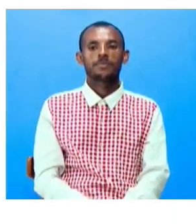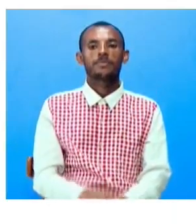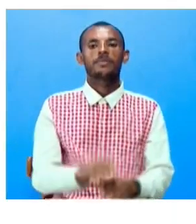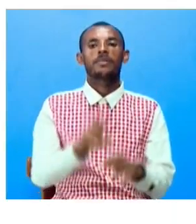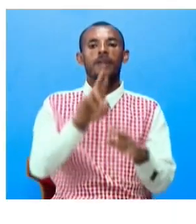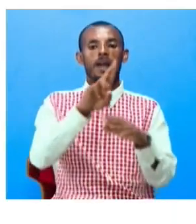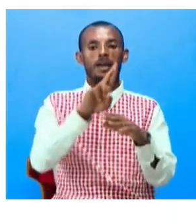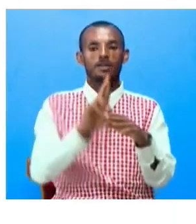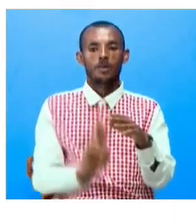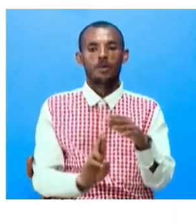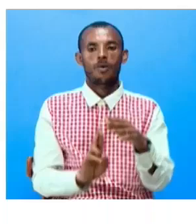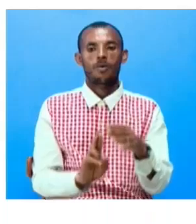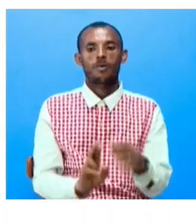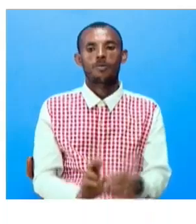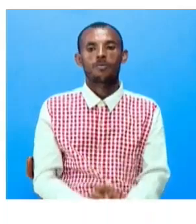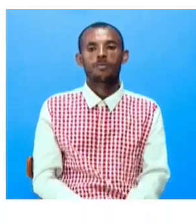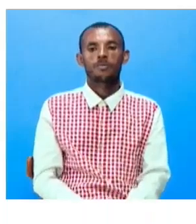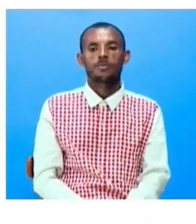ratio,